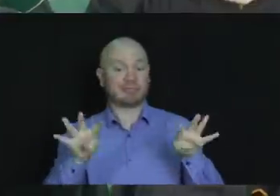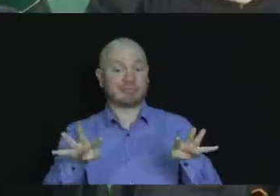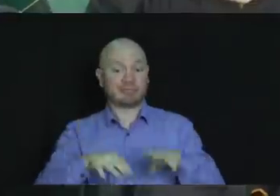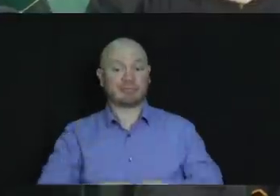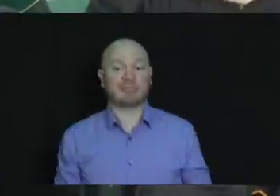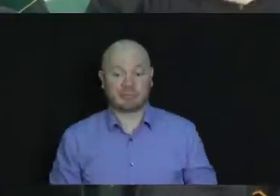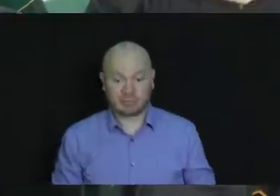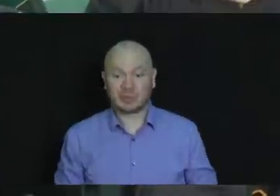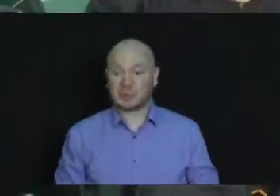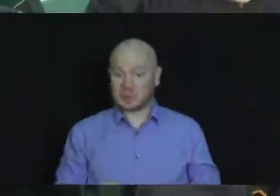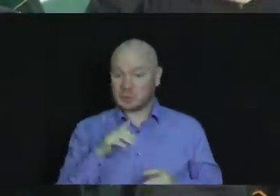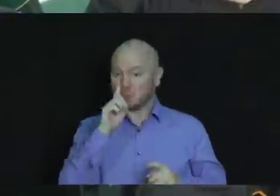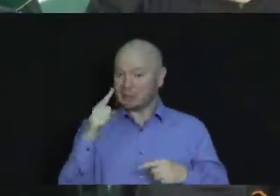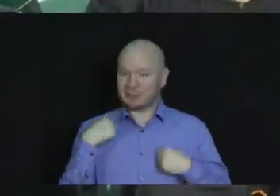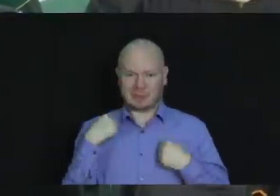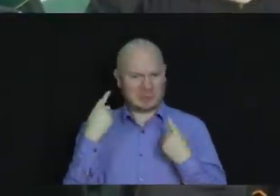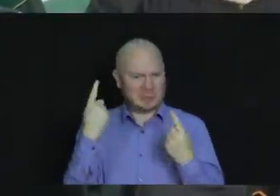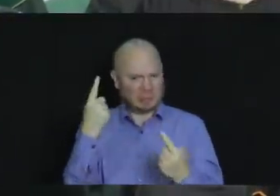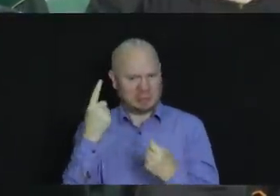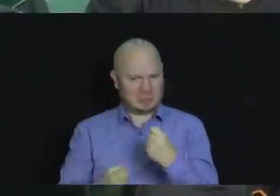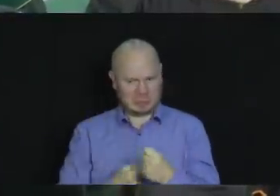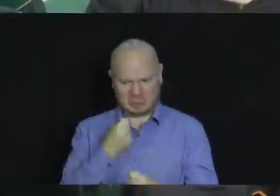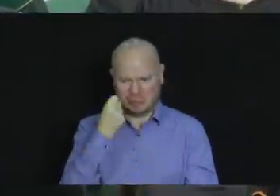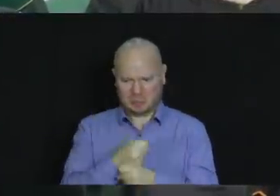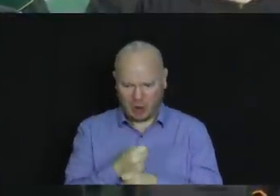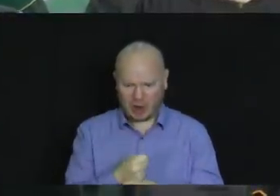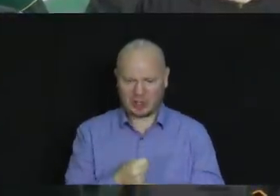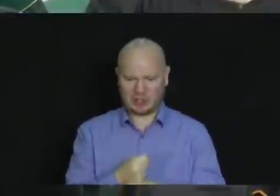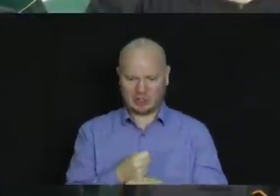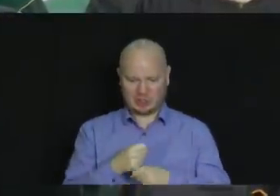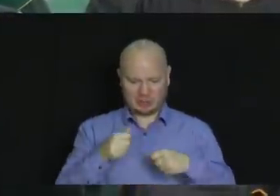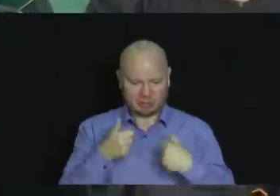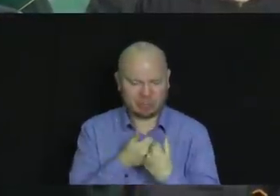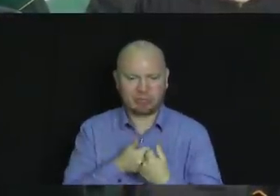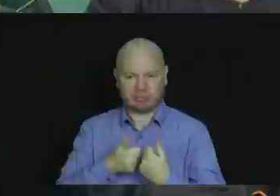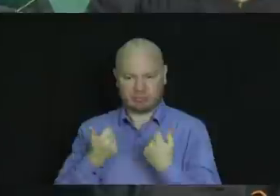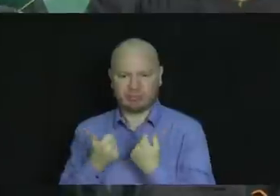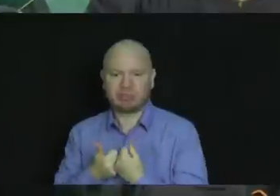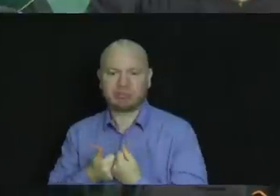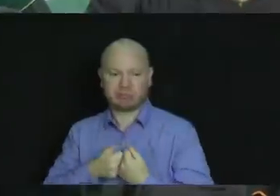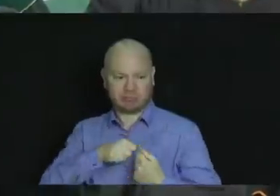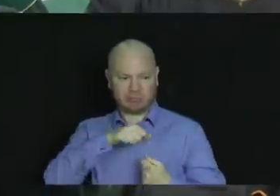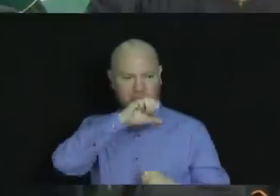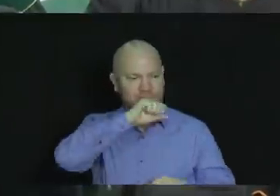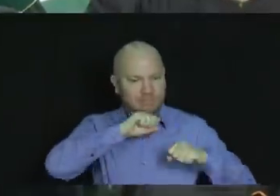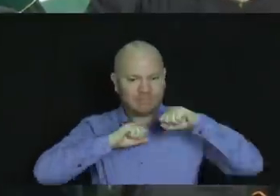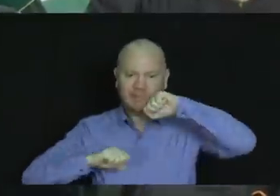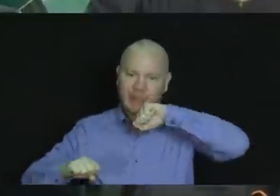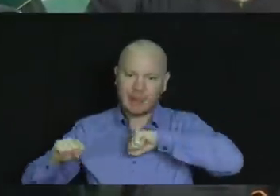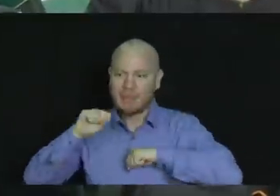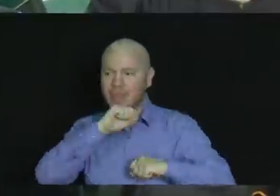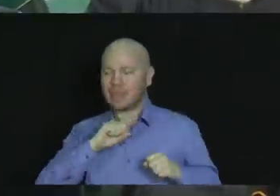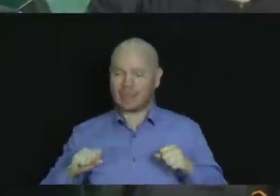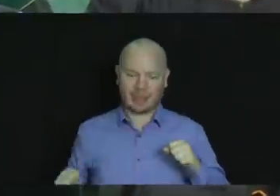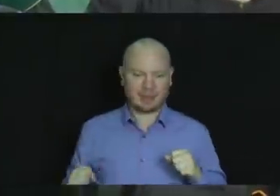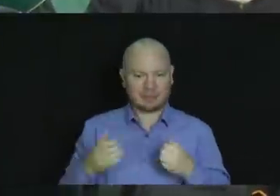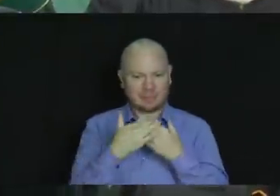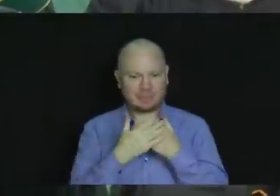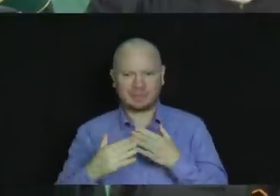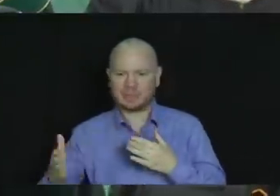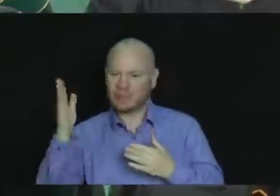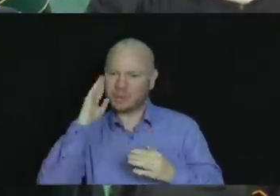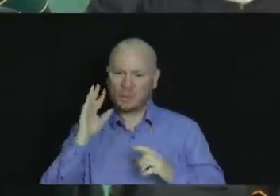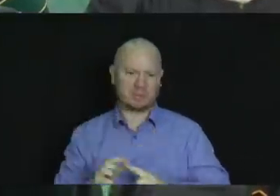other era in history. As graduates, you've not only received a world-class education and access to